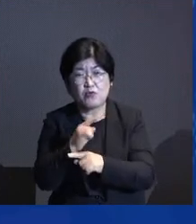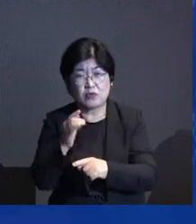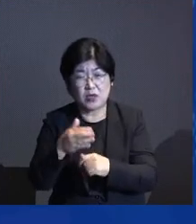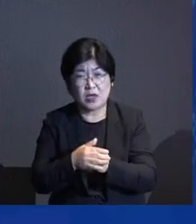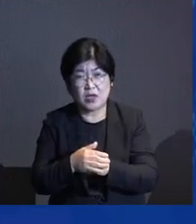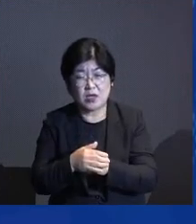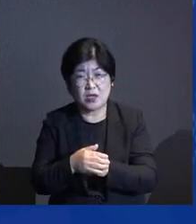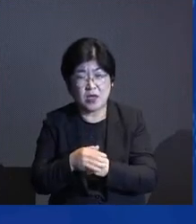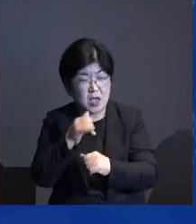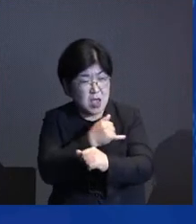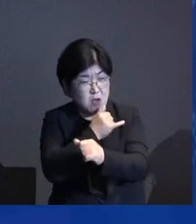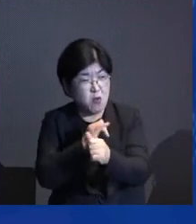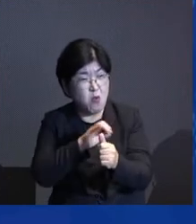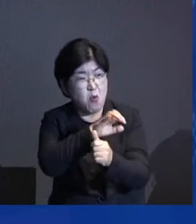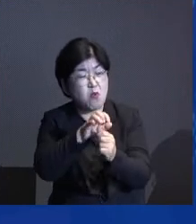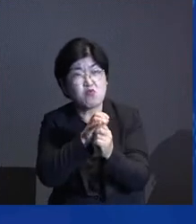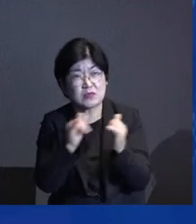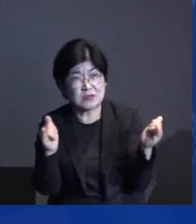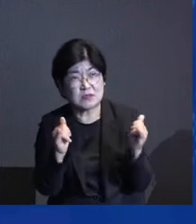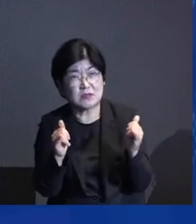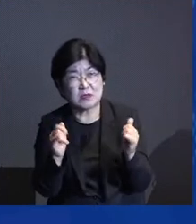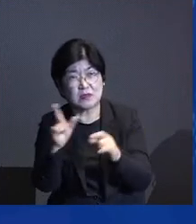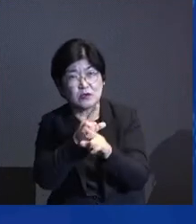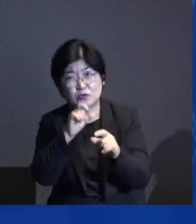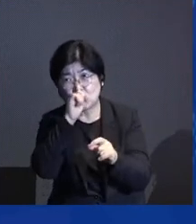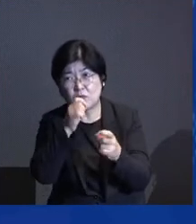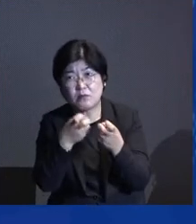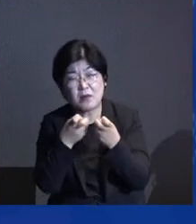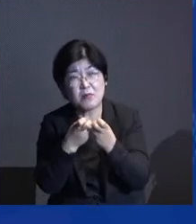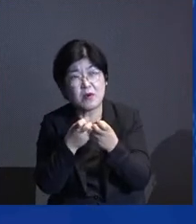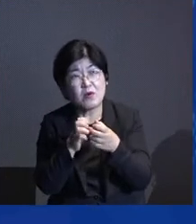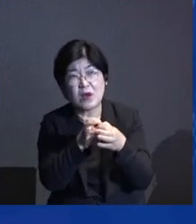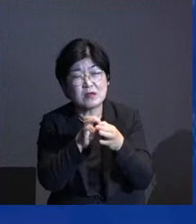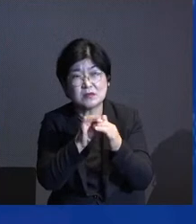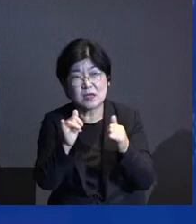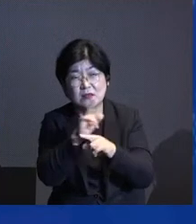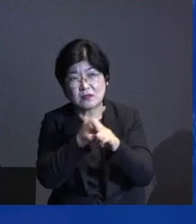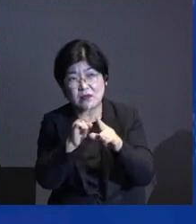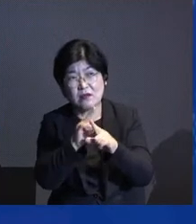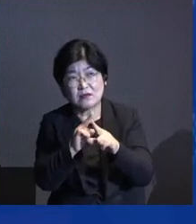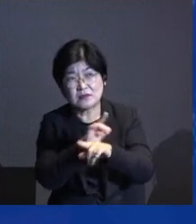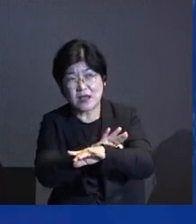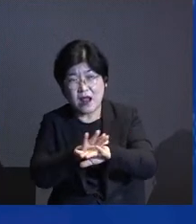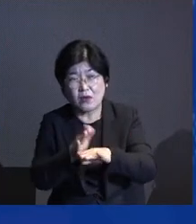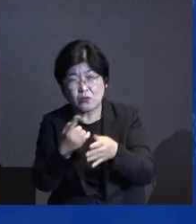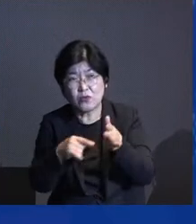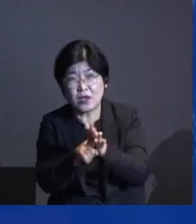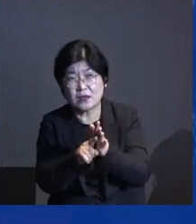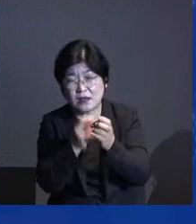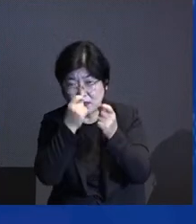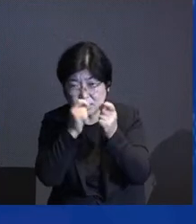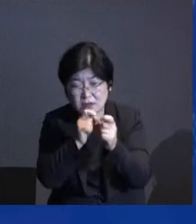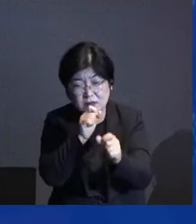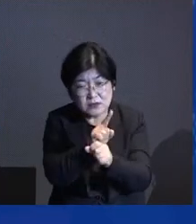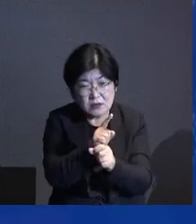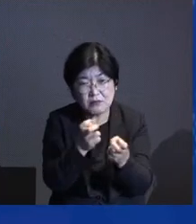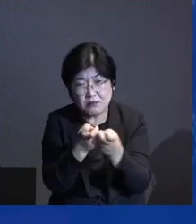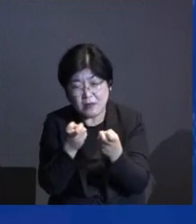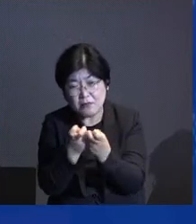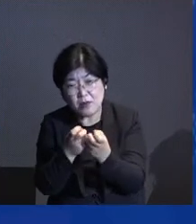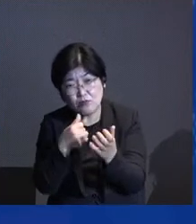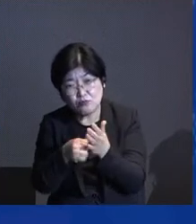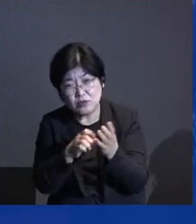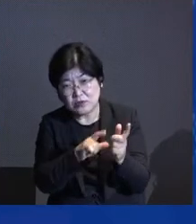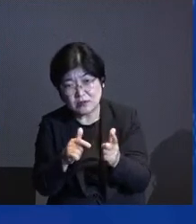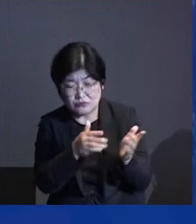advocates to be equipped with an approach, methodology, and specific tools to enable a better communication with a broad set of stakeholders. And that's